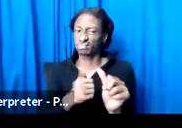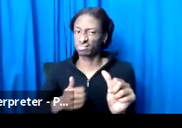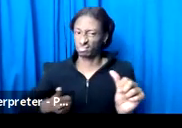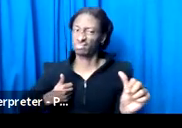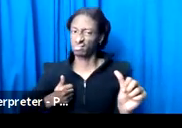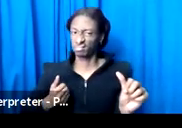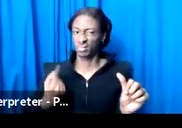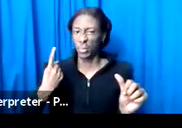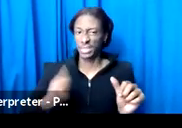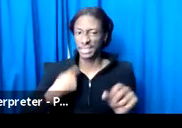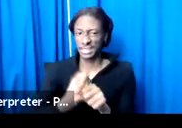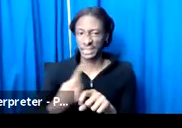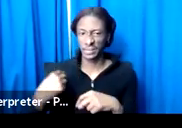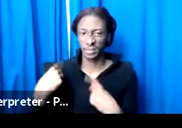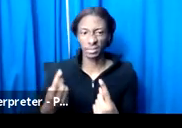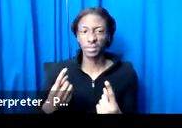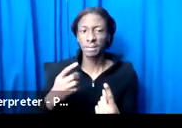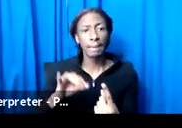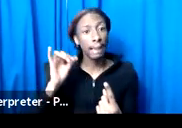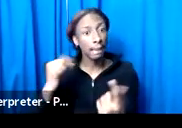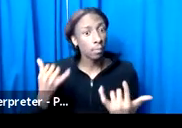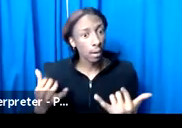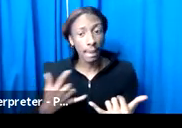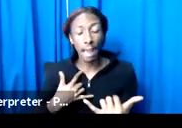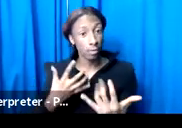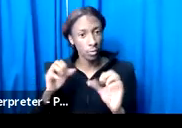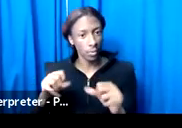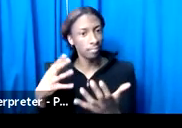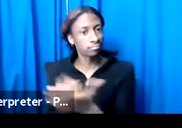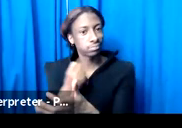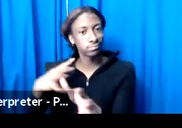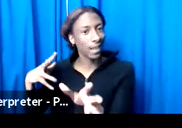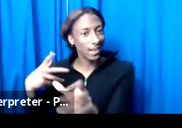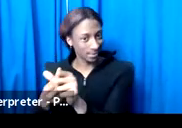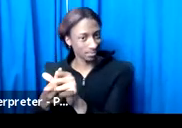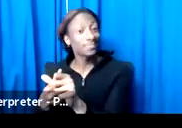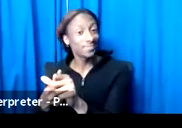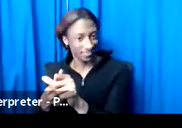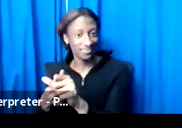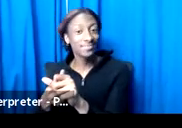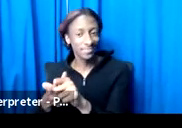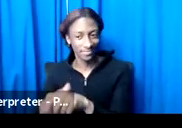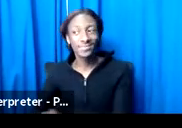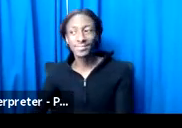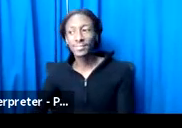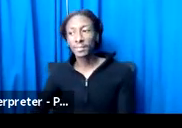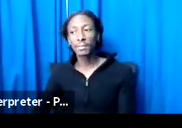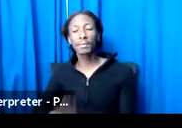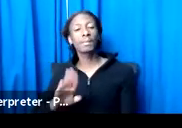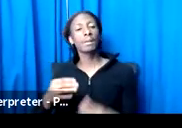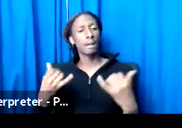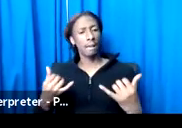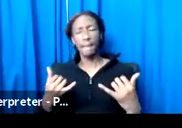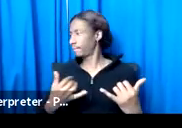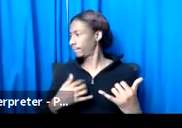past year, and this effort is an opportunity to play catch up a little bit as well. There is an existing network